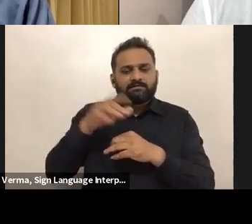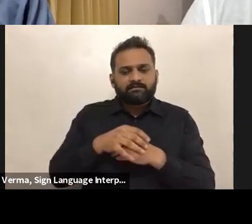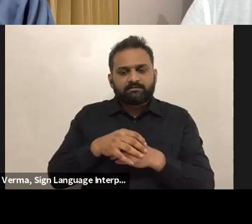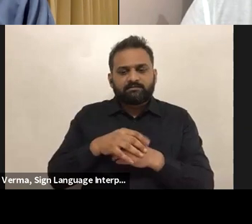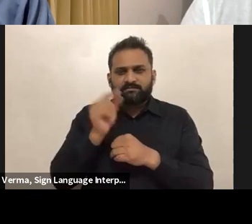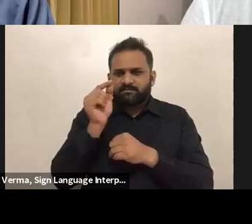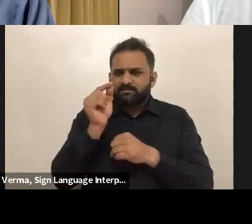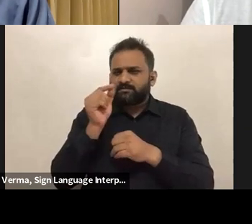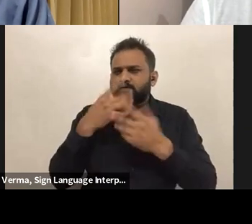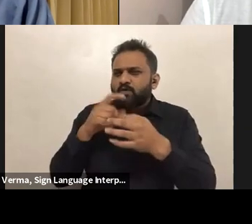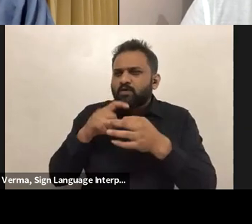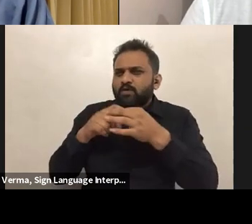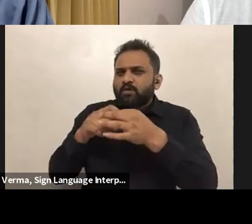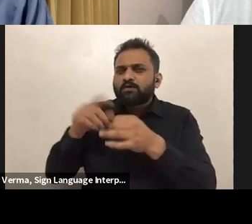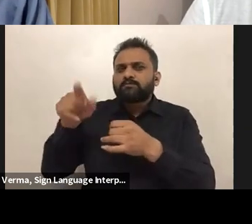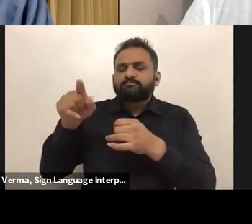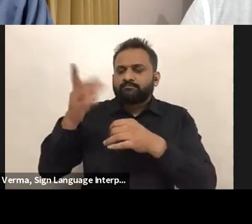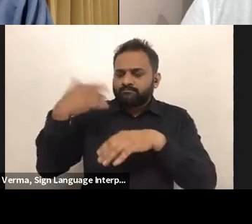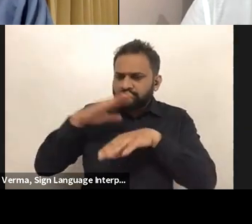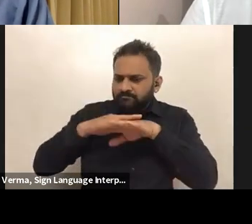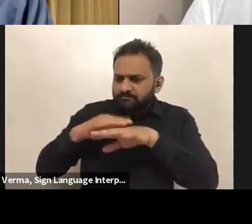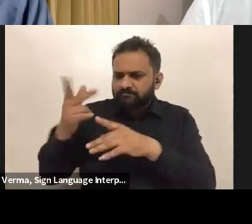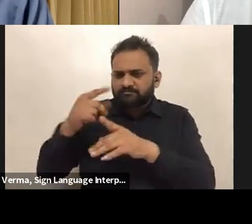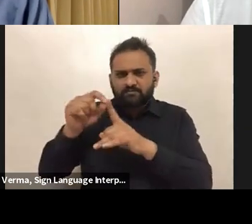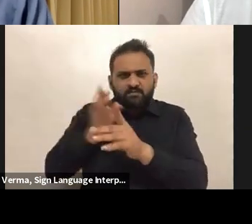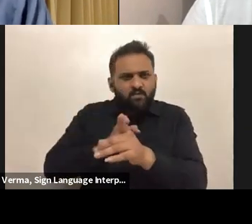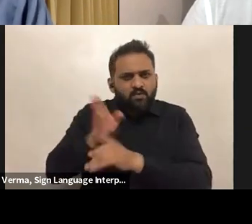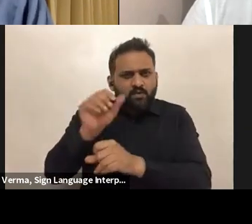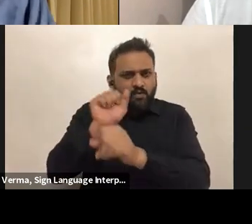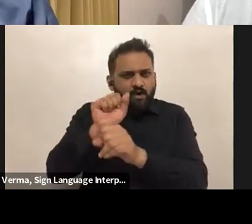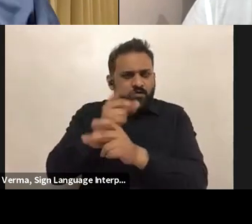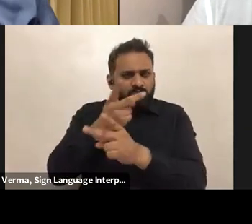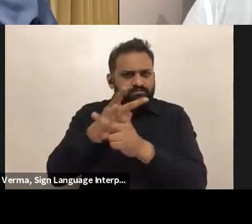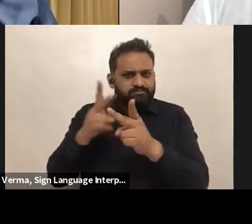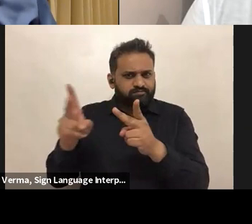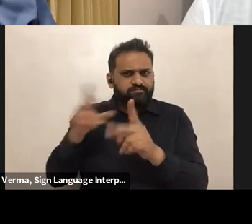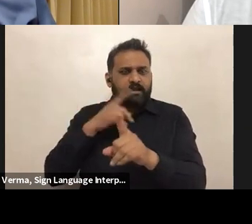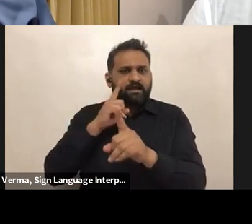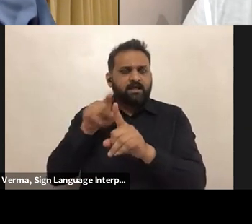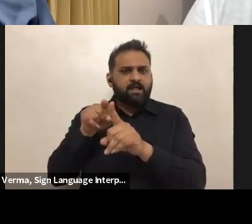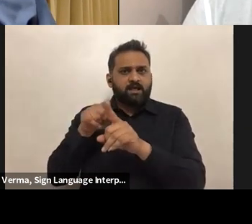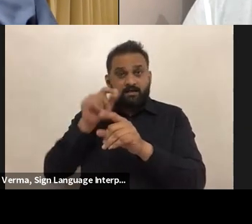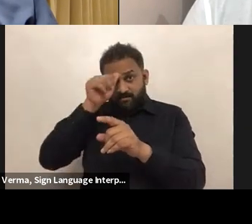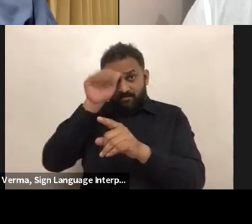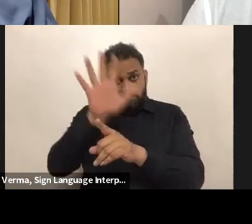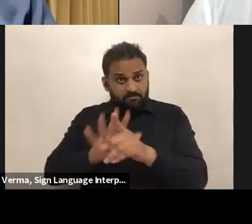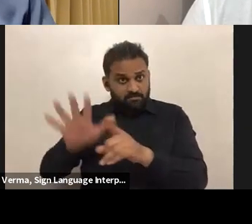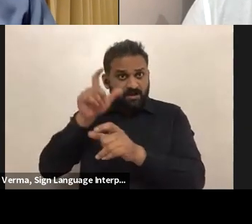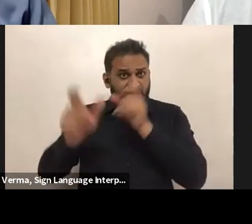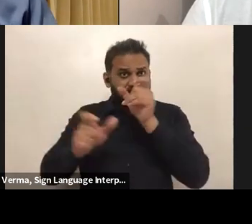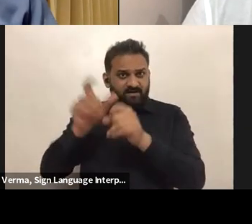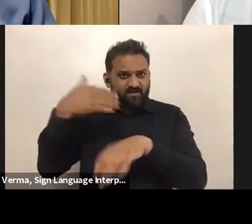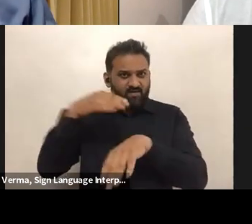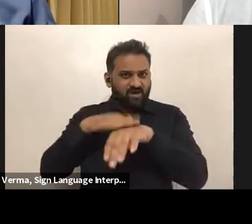about your exploration, your professional journey, if I recall it correctly, took you from an Indian company where you experienced a great deal